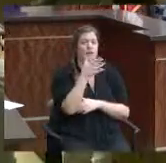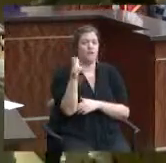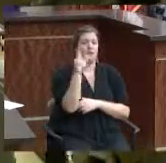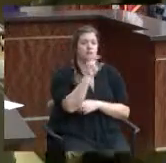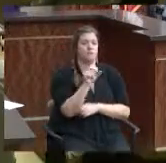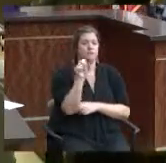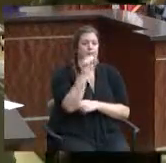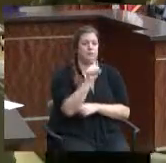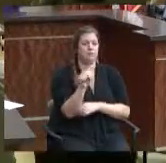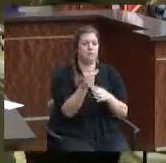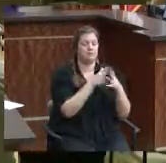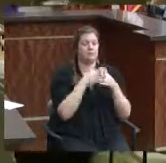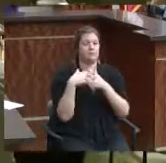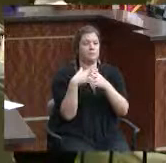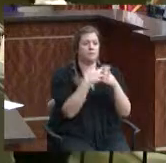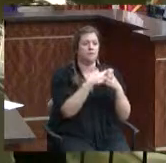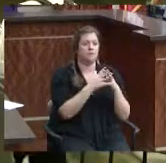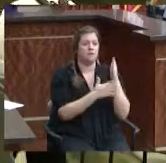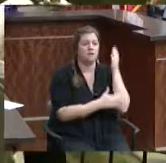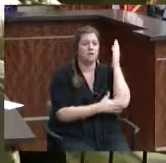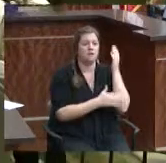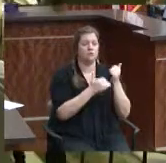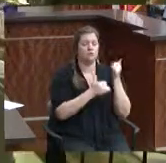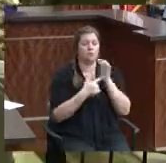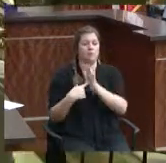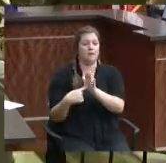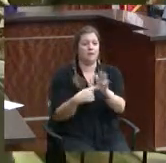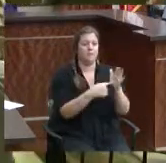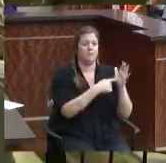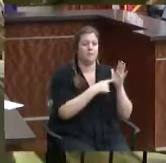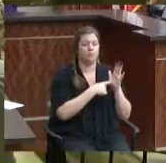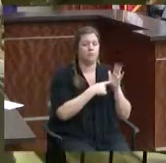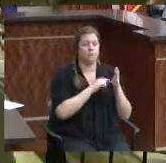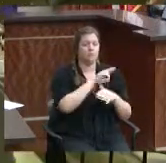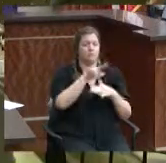To the flag of the United States of America,